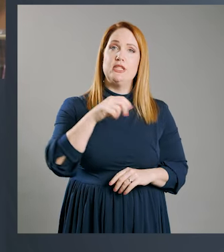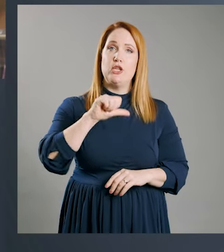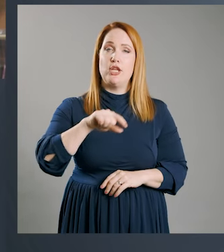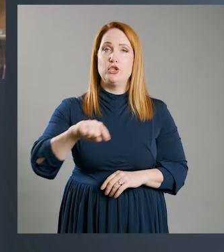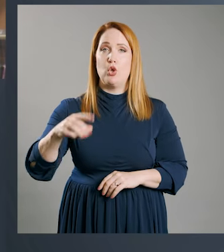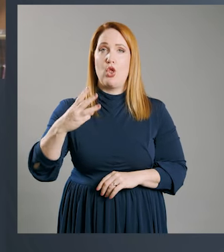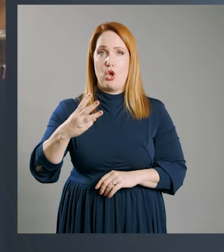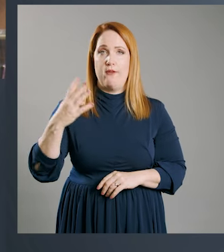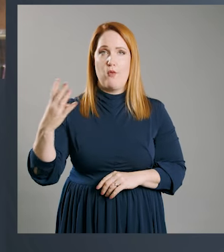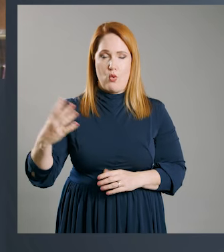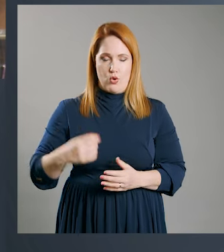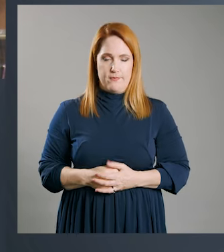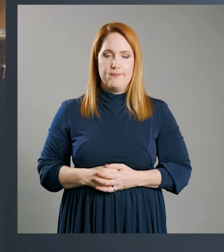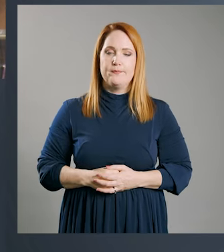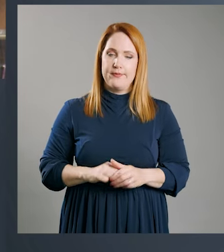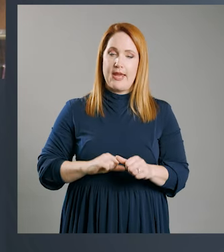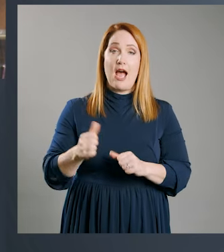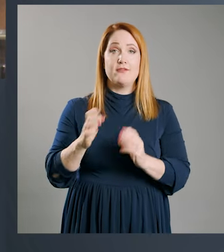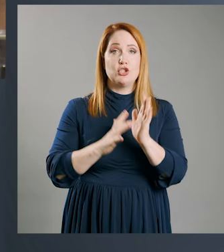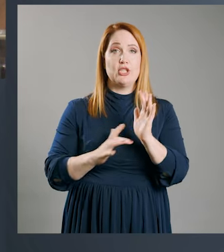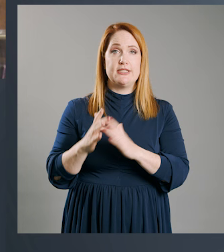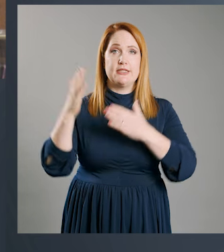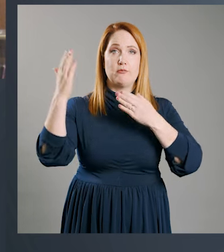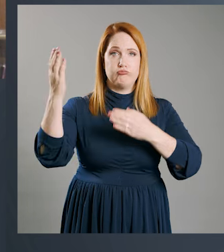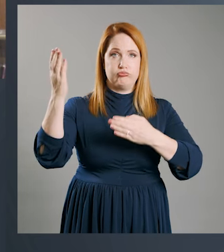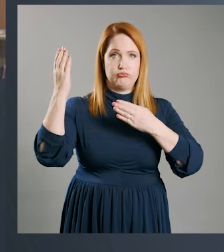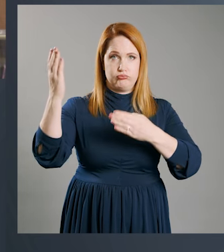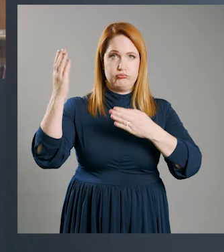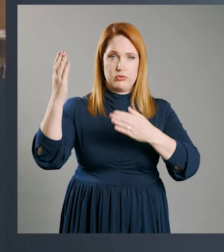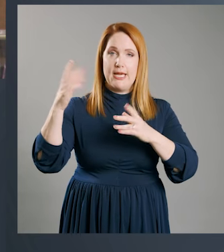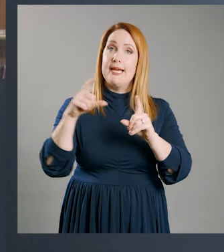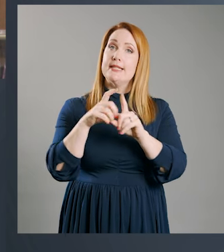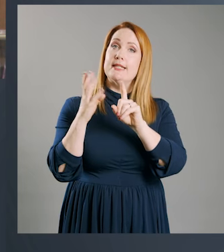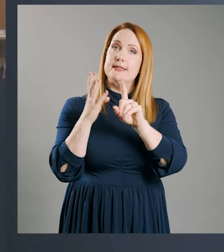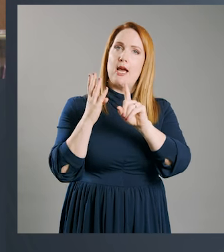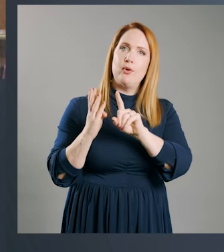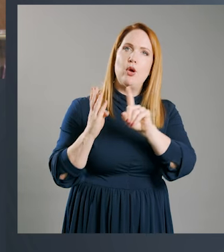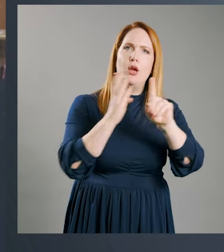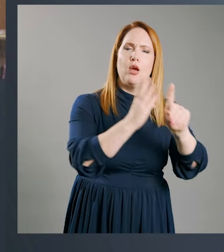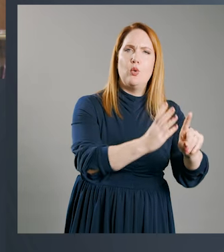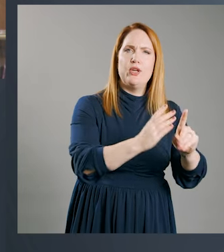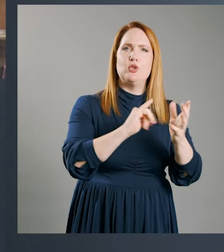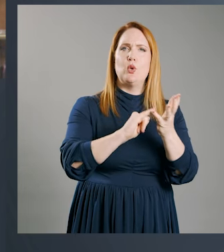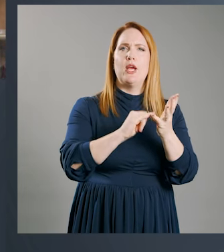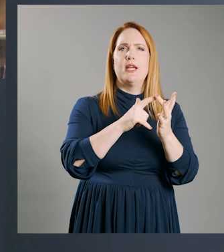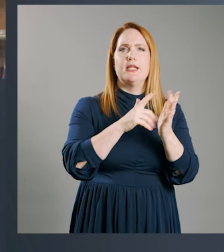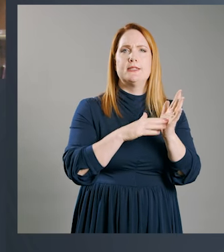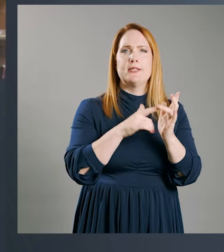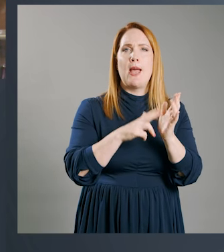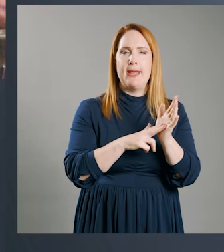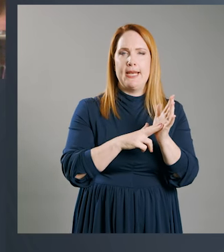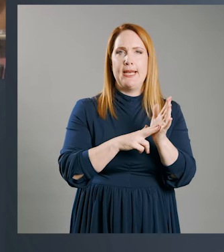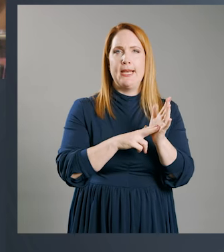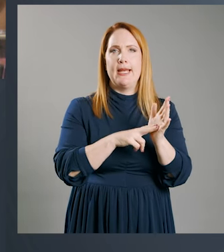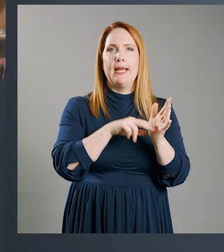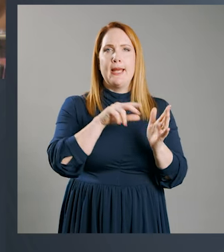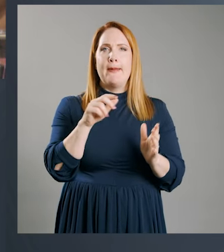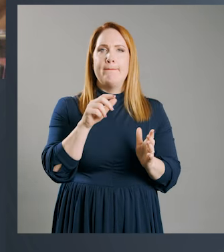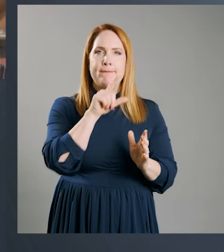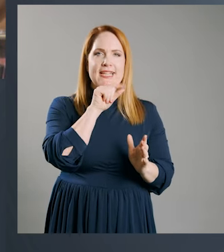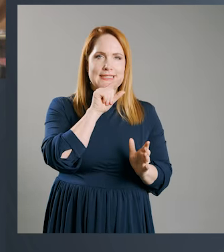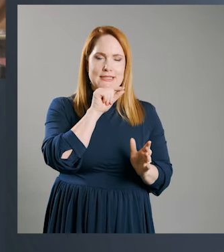29 to 34. Immediately after he'd been preaching, the disciples and Jesus went to Simon Peter's mother-in-law's